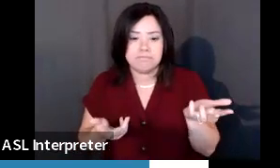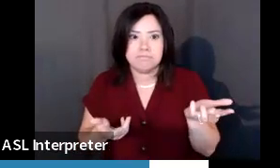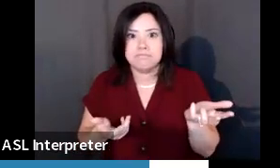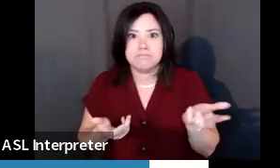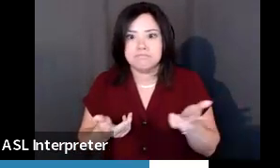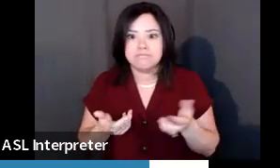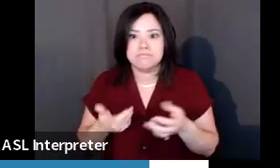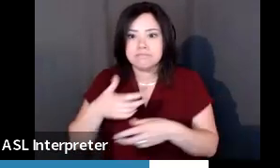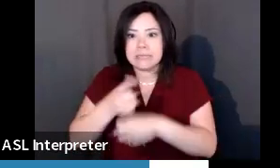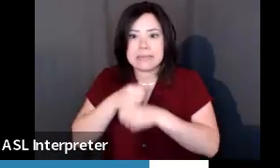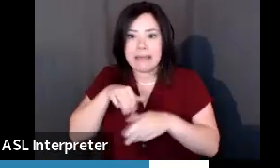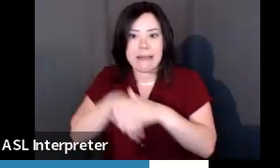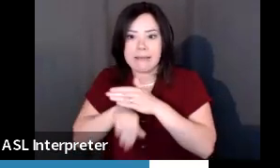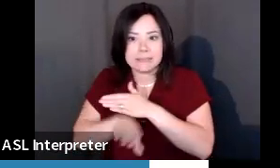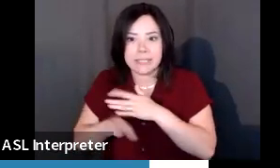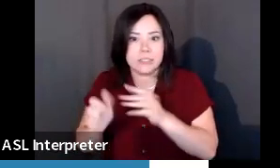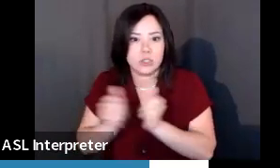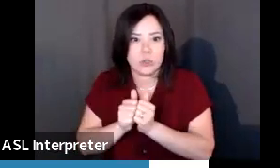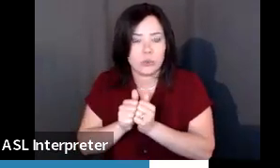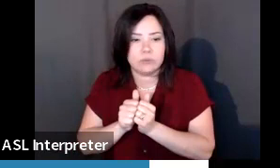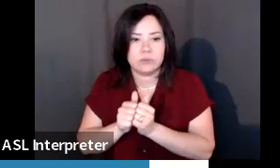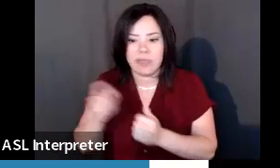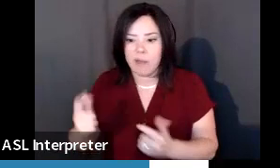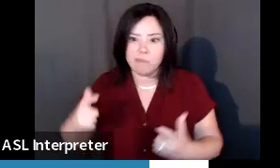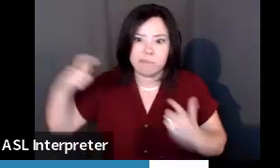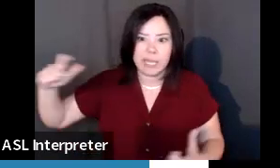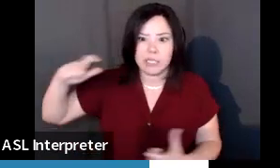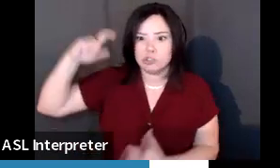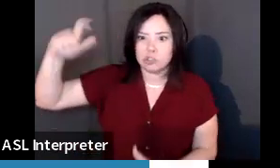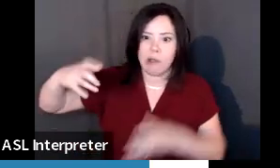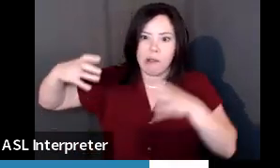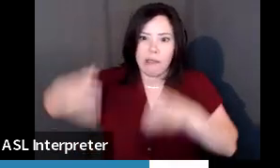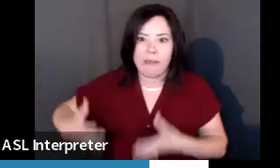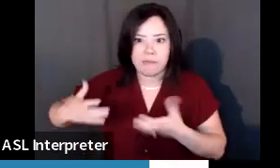get access to those just giant, like heavy,